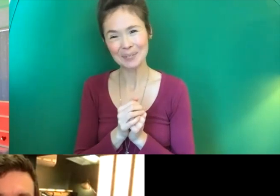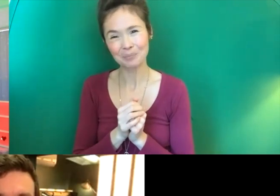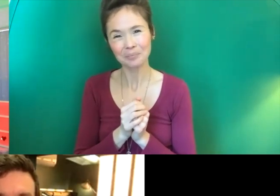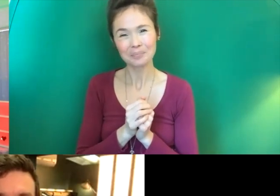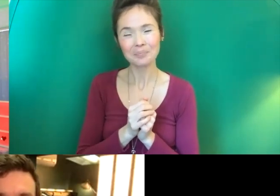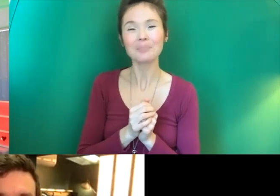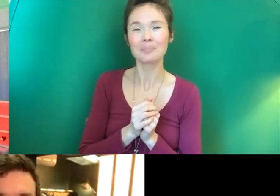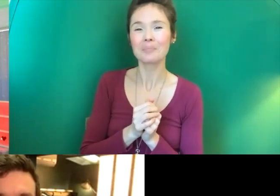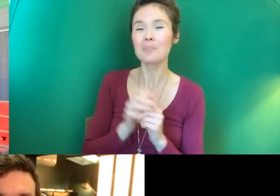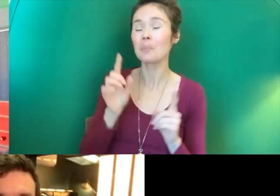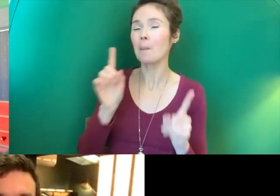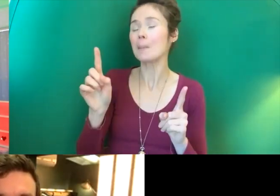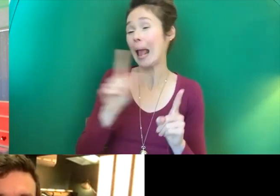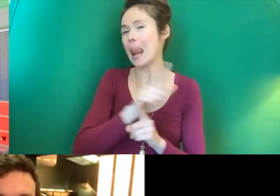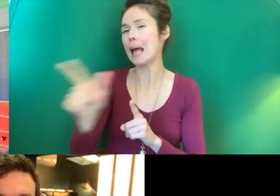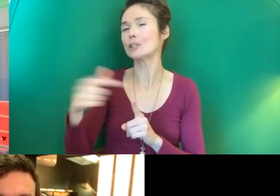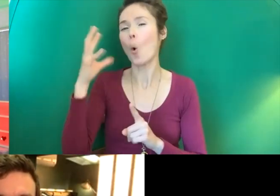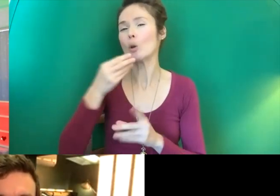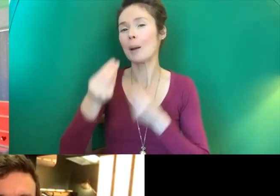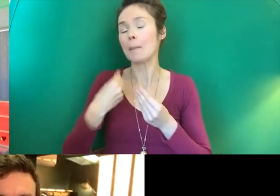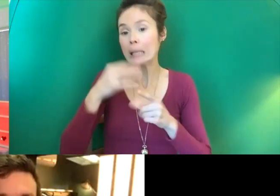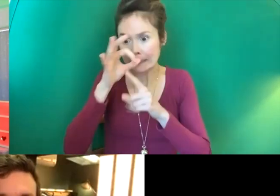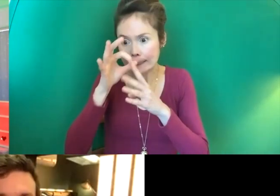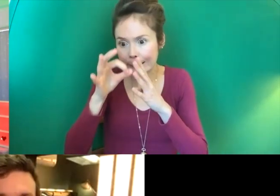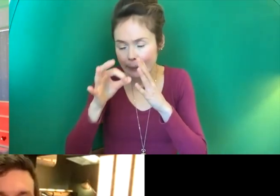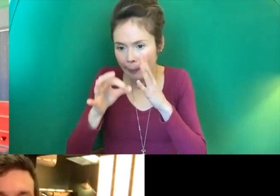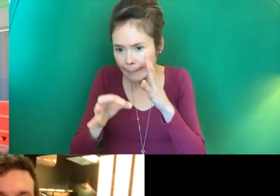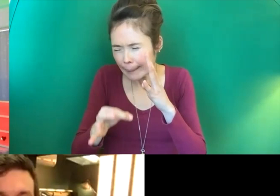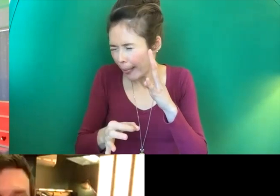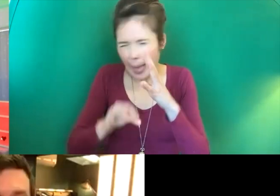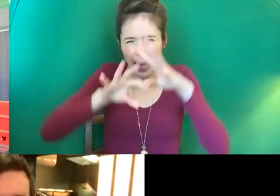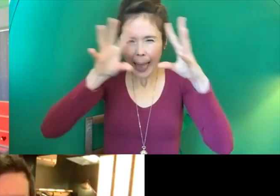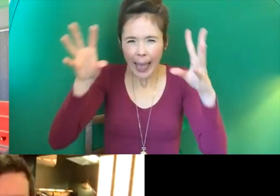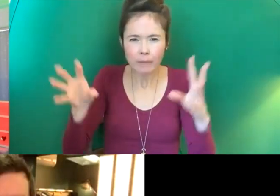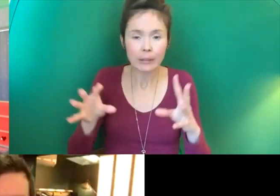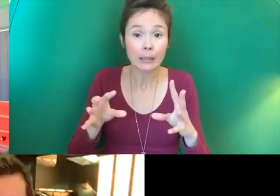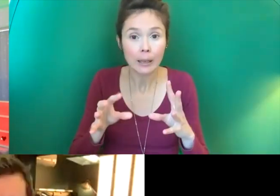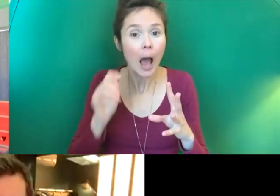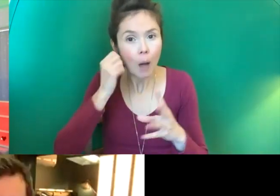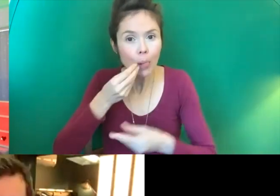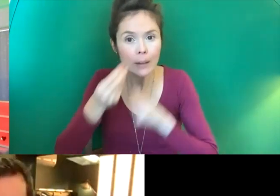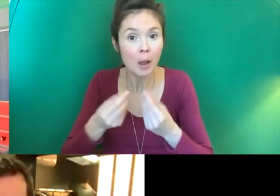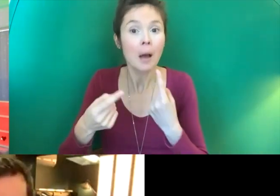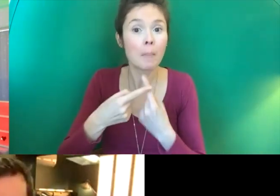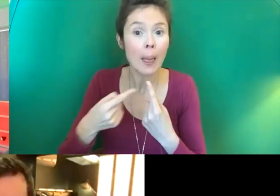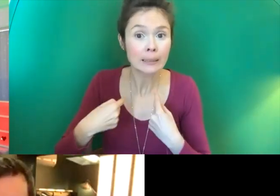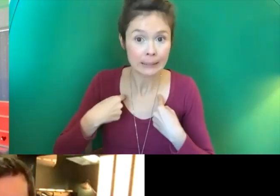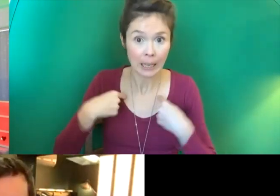and I'll make sure I get all the detail, including the squeamish photos of me looking terrible on a beer